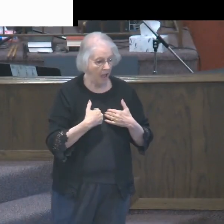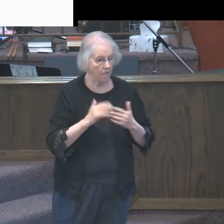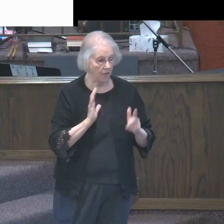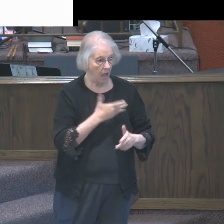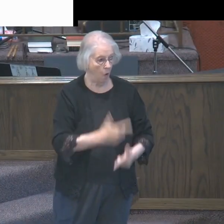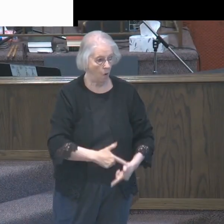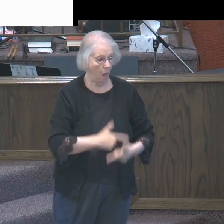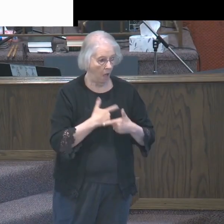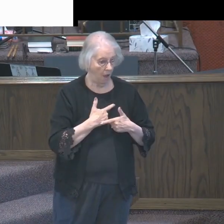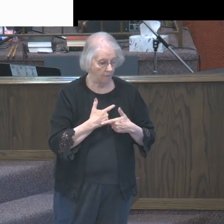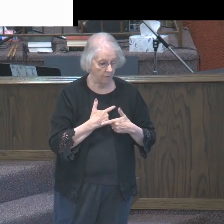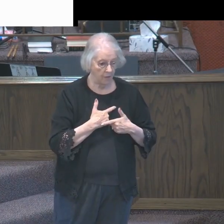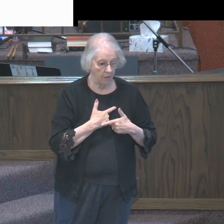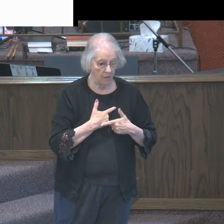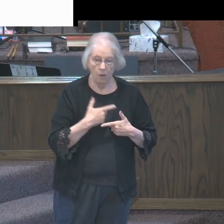But I think